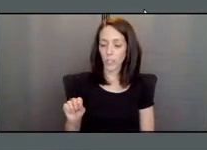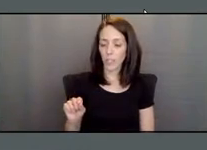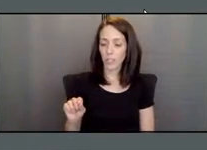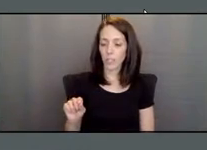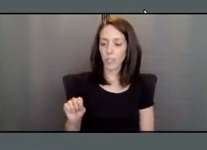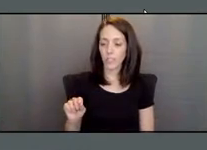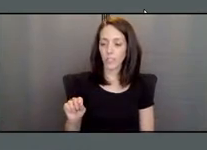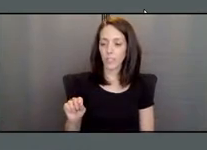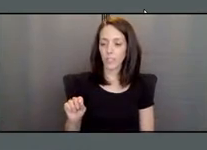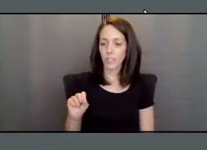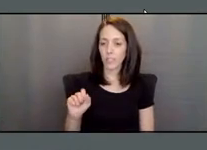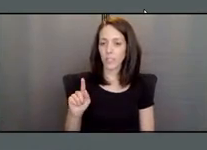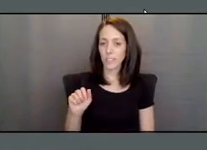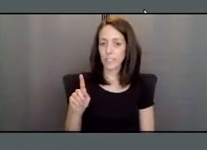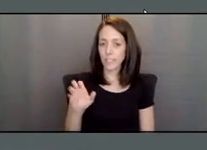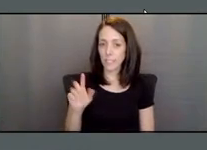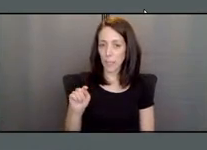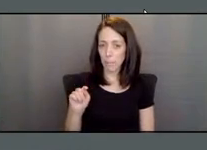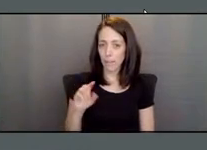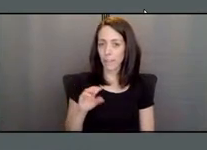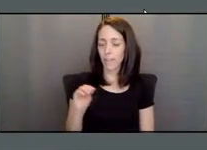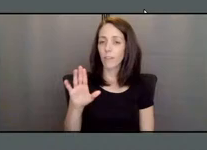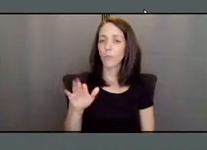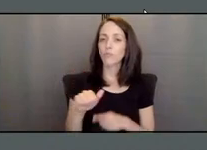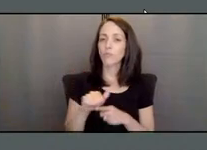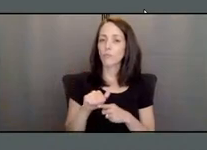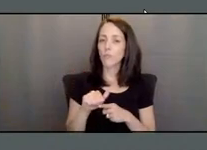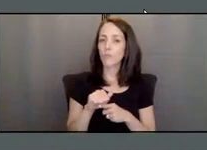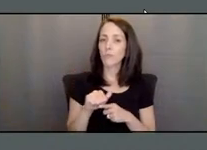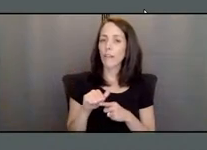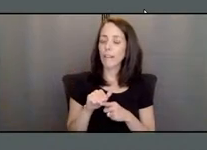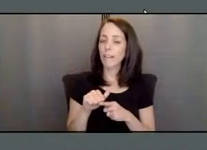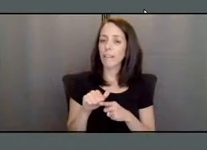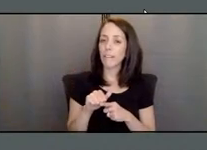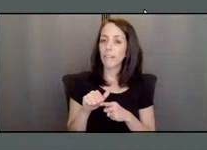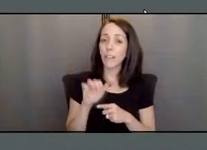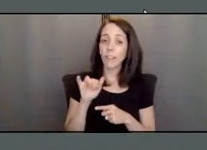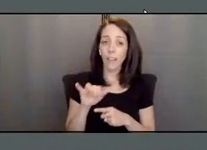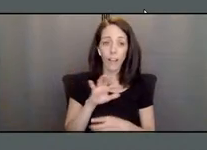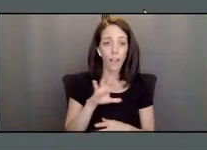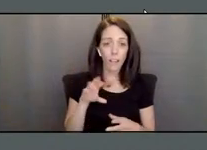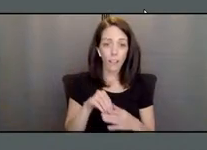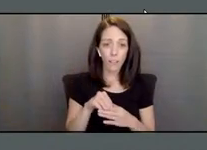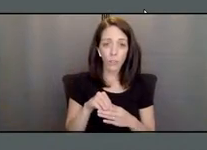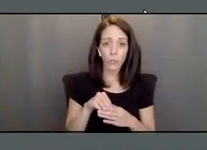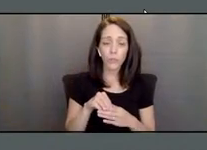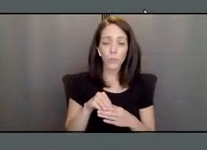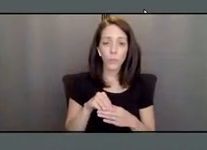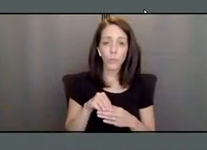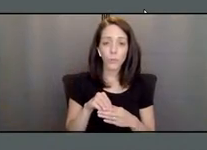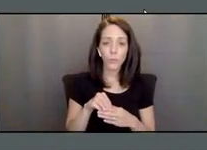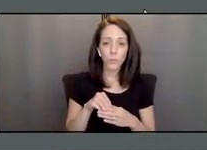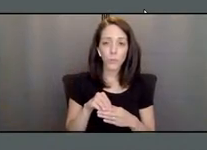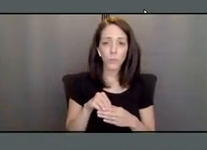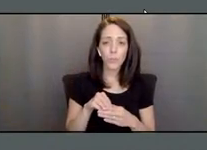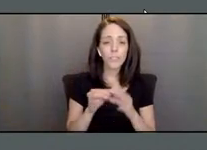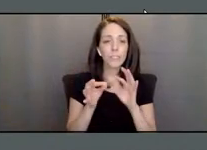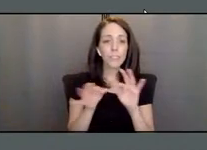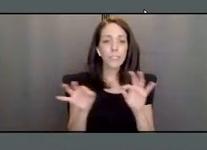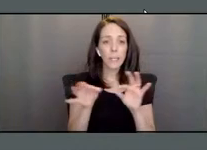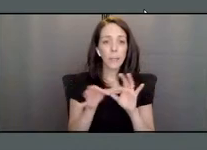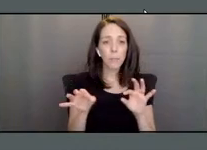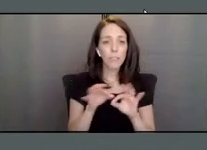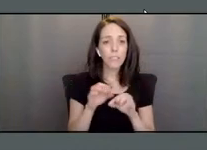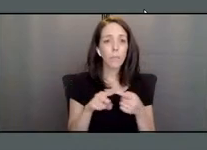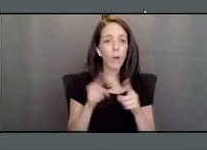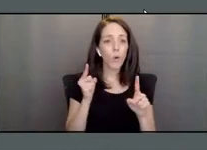the training that you're also putting folks through include overt statements around goals for